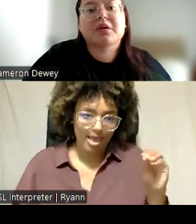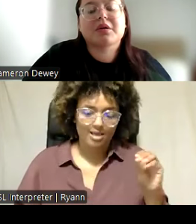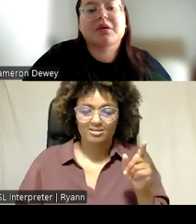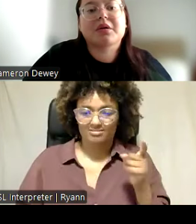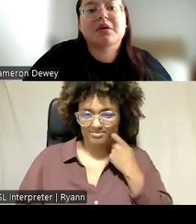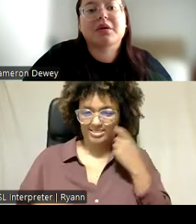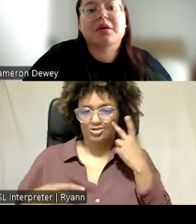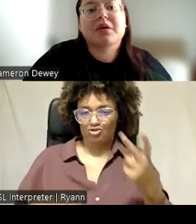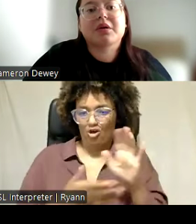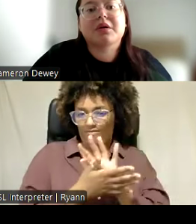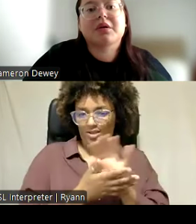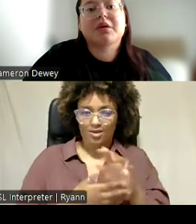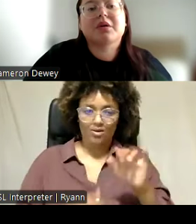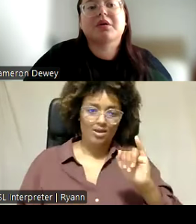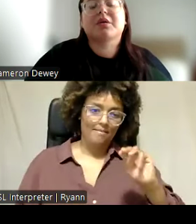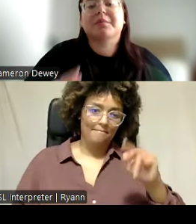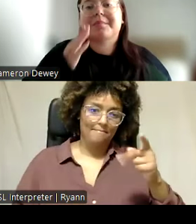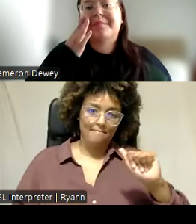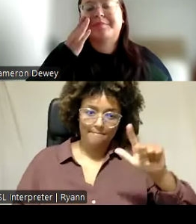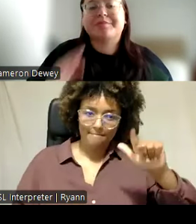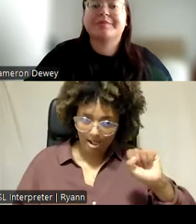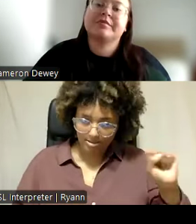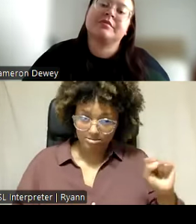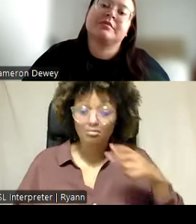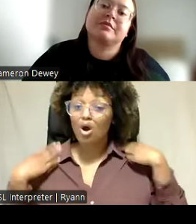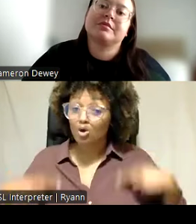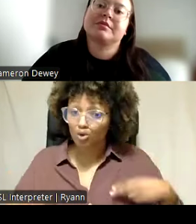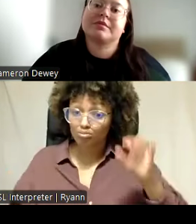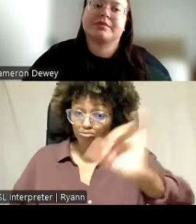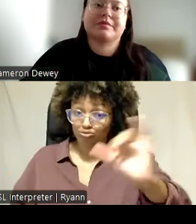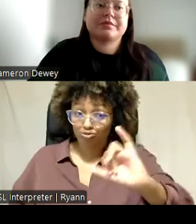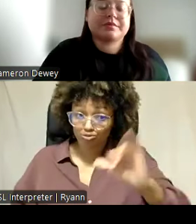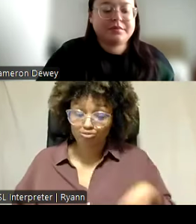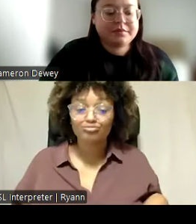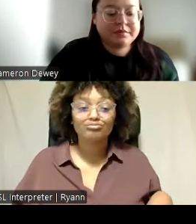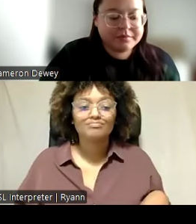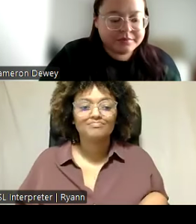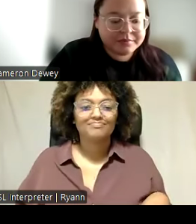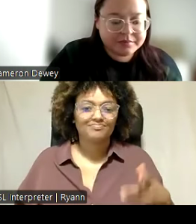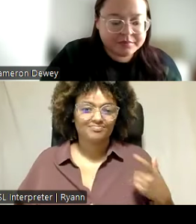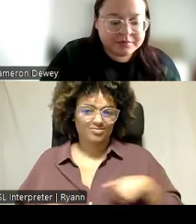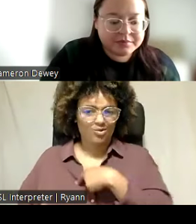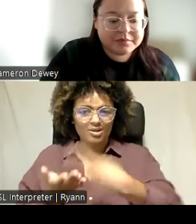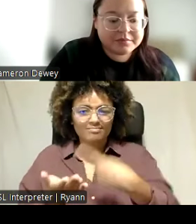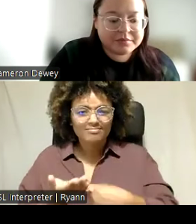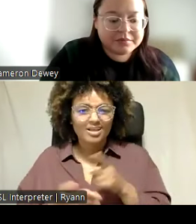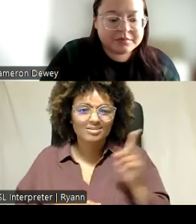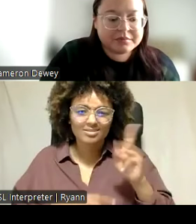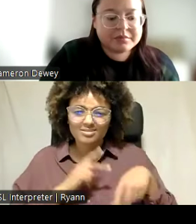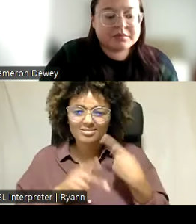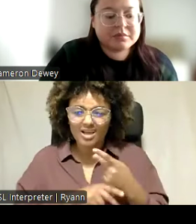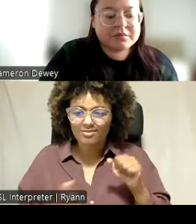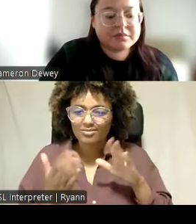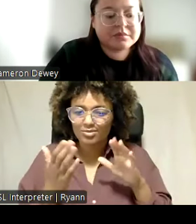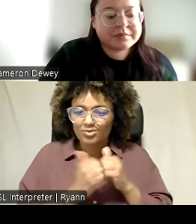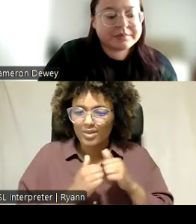about animals when we're presenting on the neurobiology of trauma and human survivors, right? But as